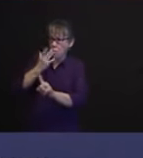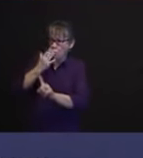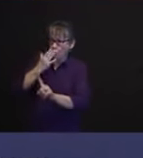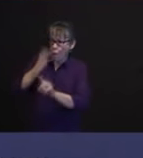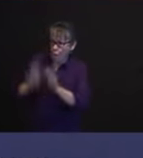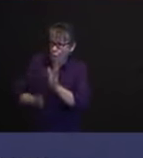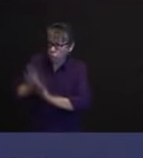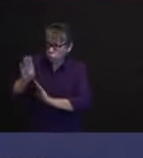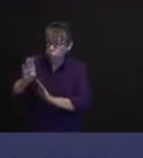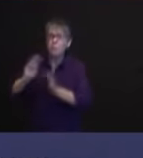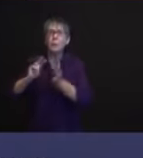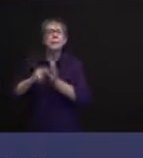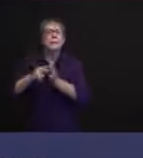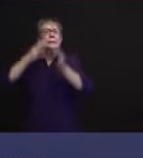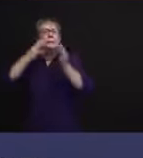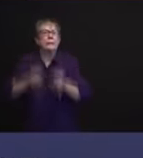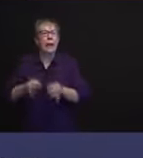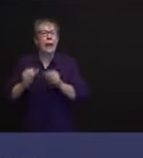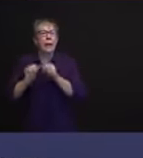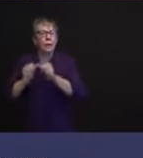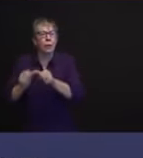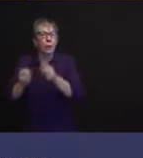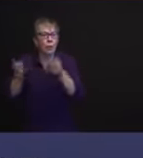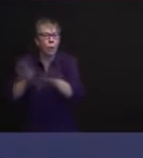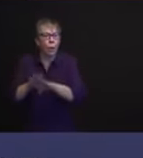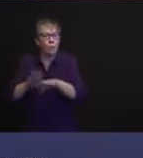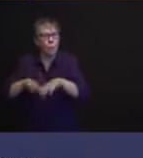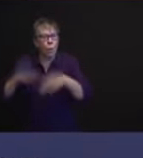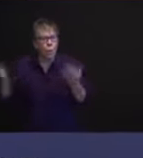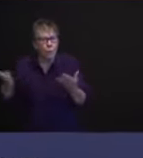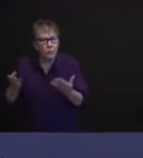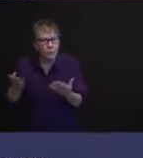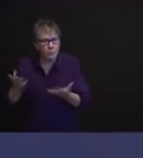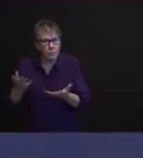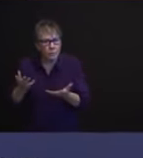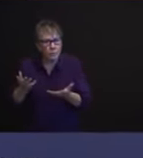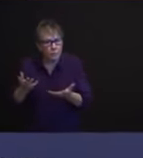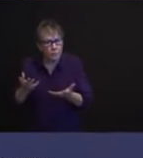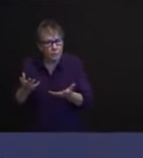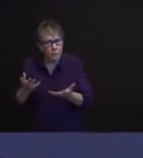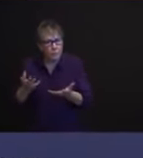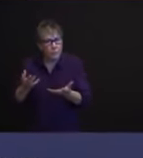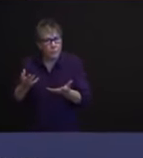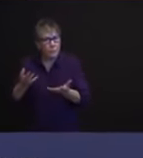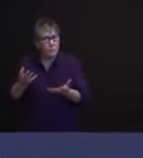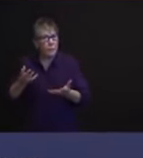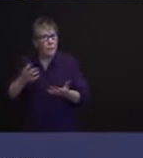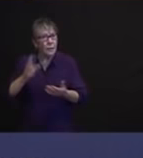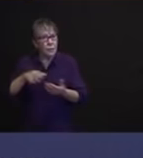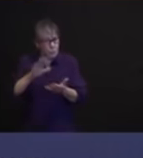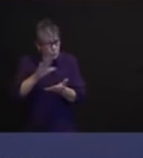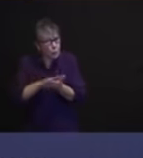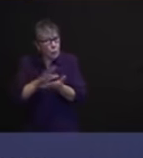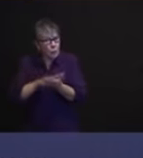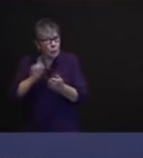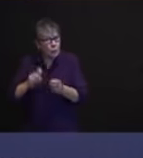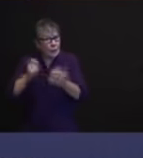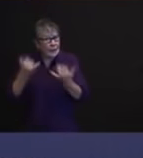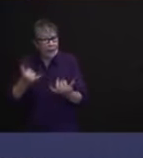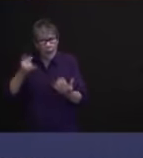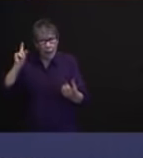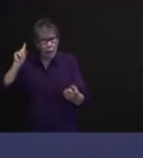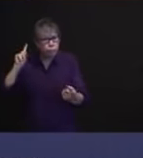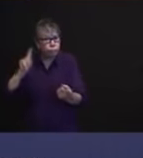learning? Will the state have any more guidance coming? And my question is, Connecticut has reported